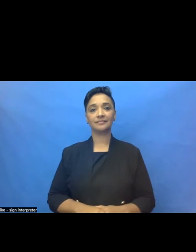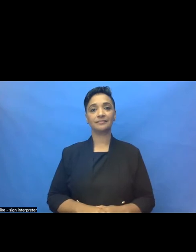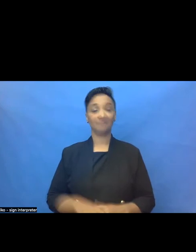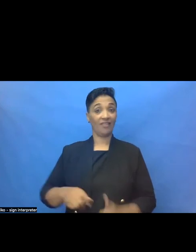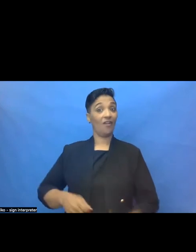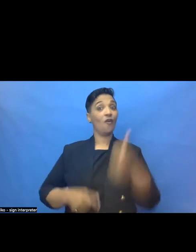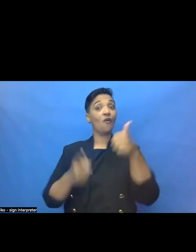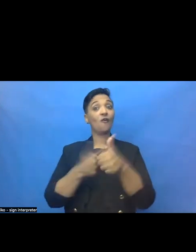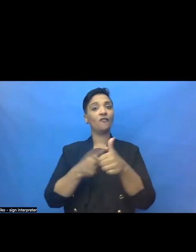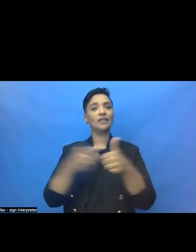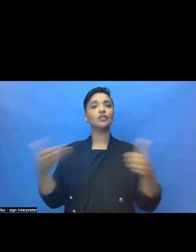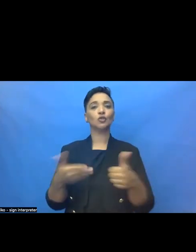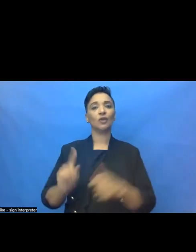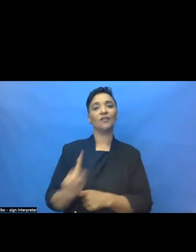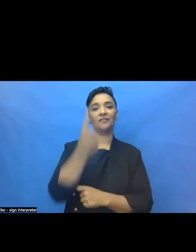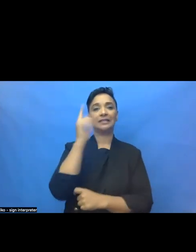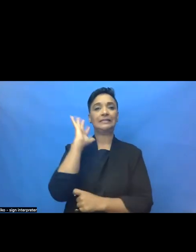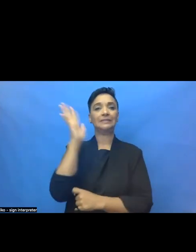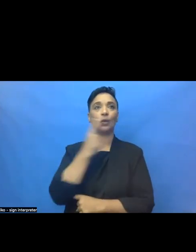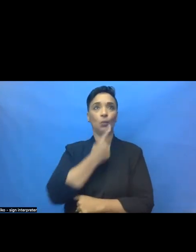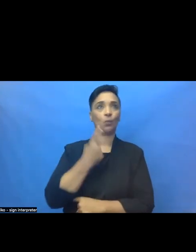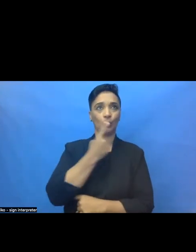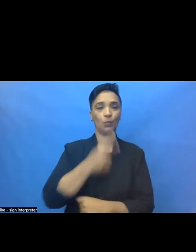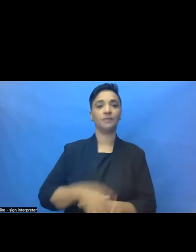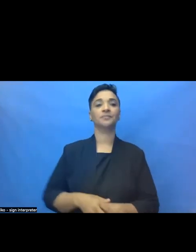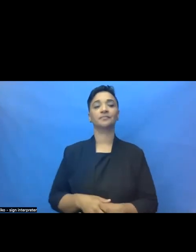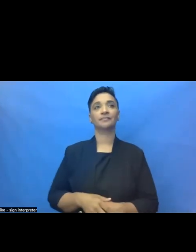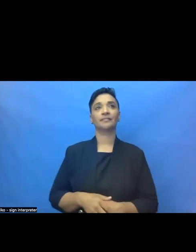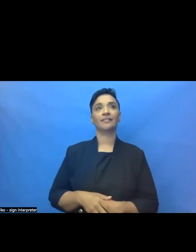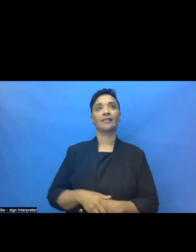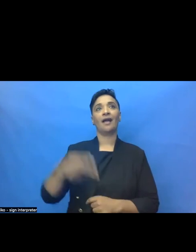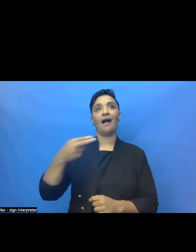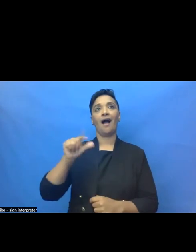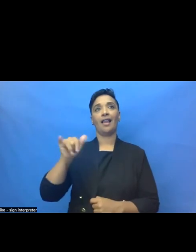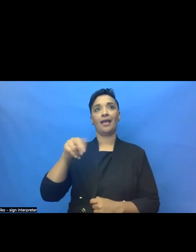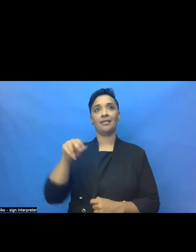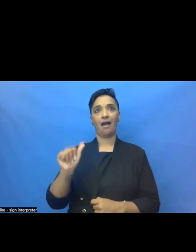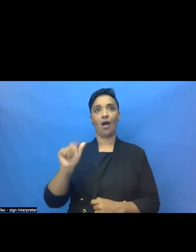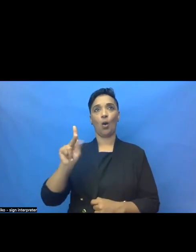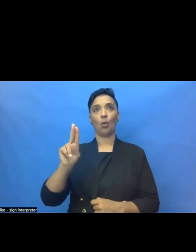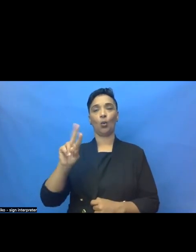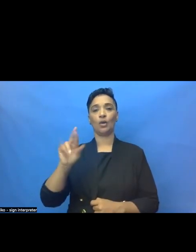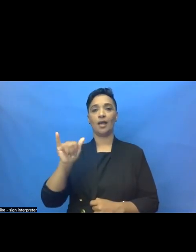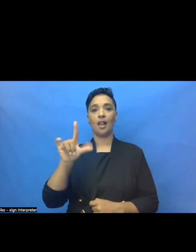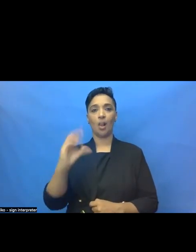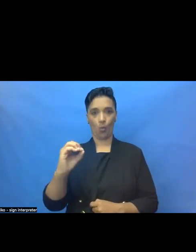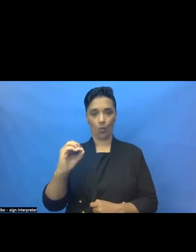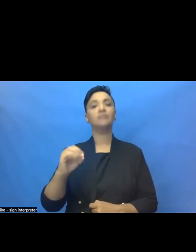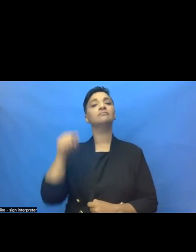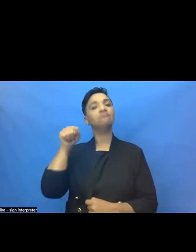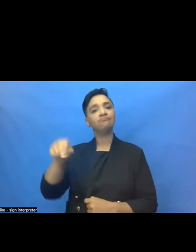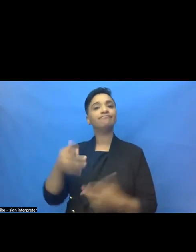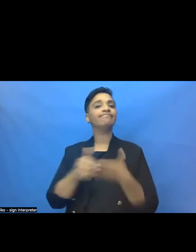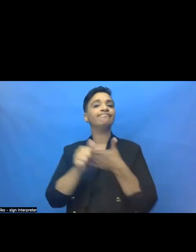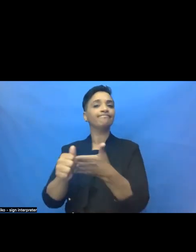our first speaker, and this is Halina Kurilo. She is